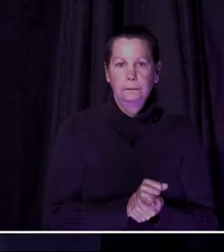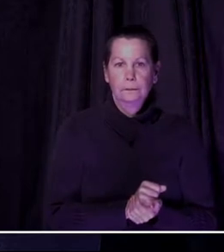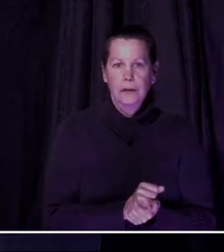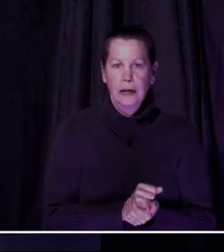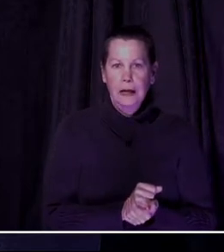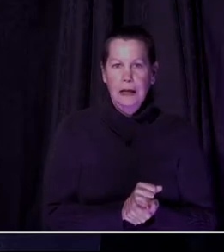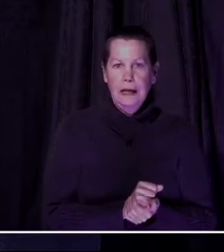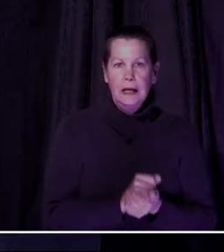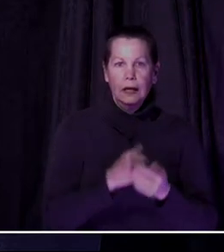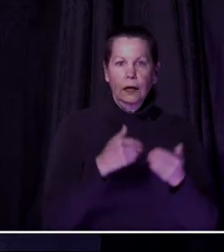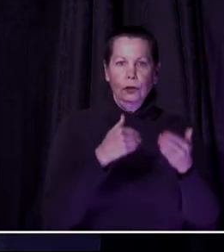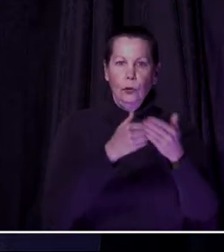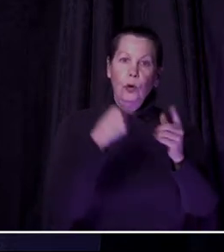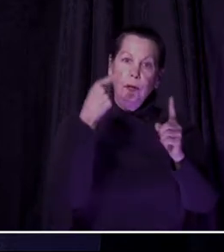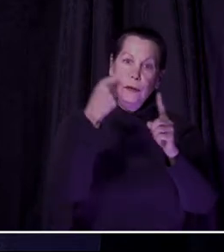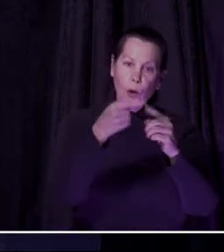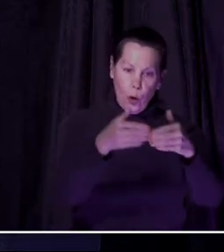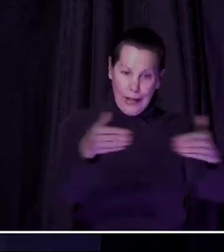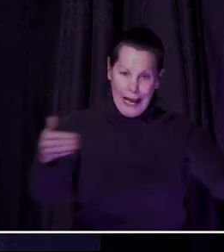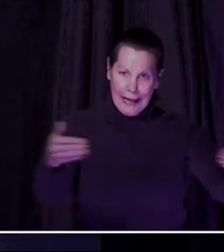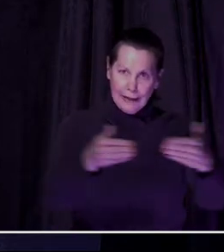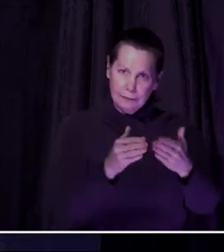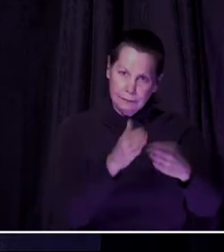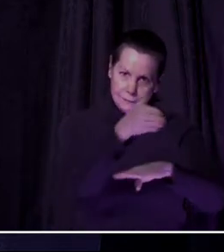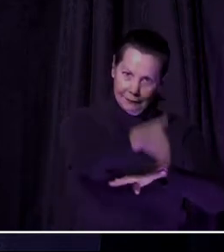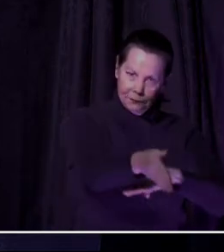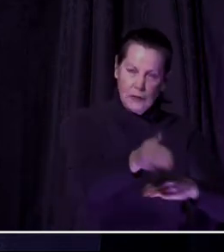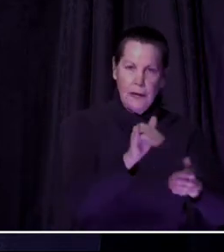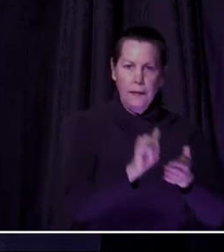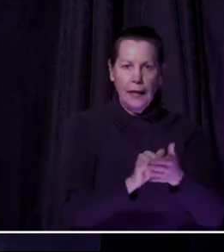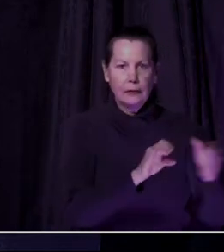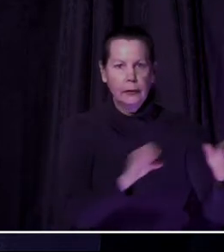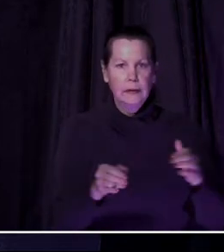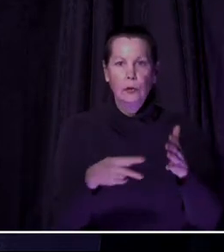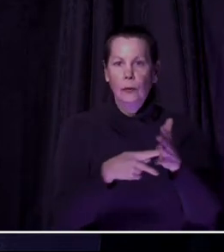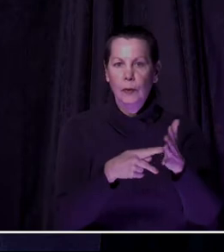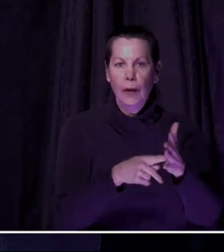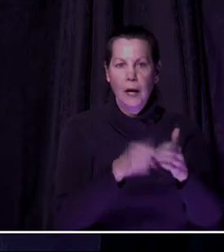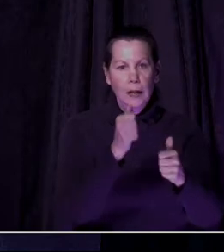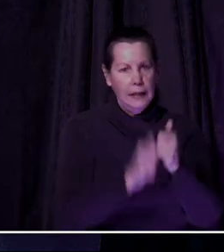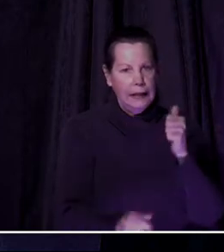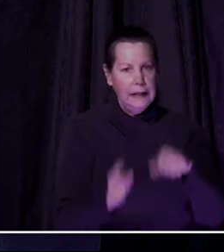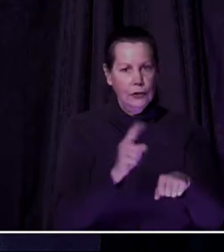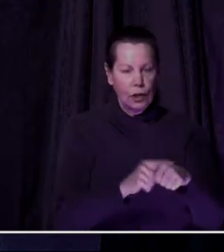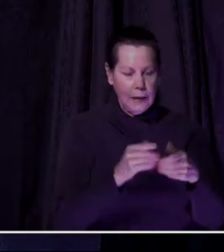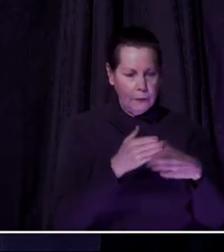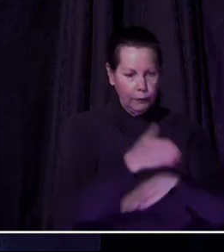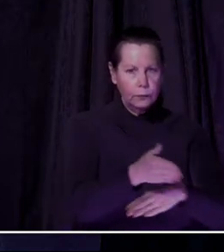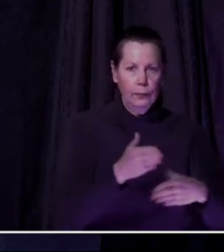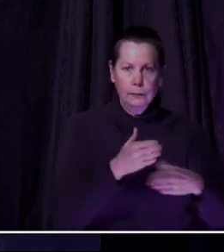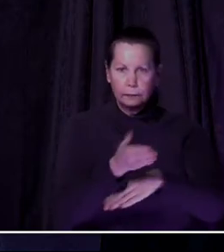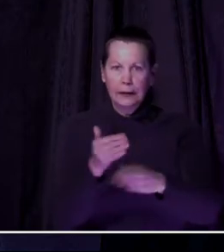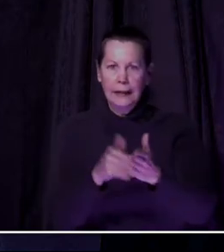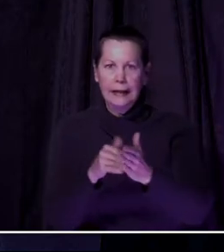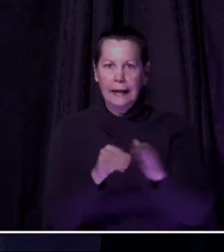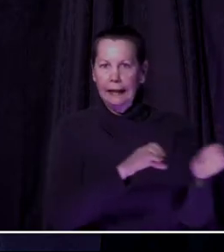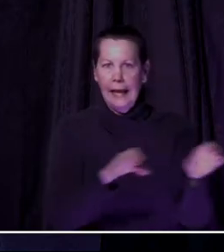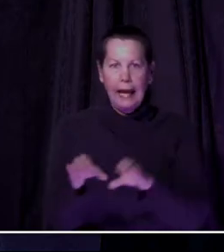Actually toward the goal line. That's what he was doing with Paul. Each time all the way through from in the book of